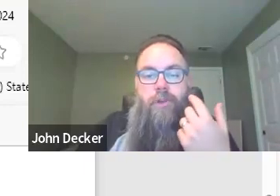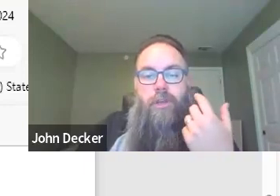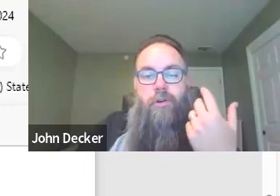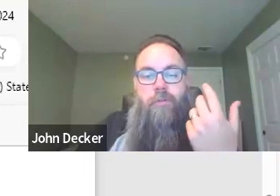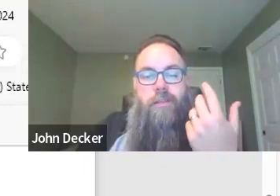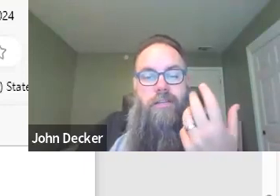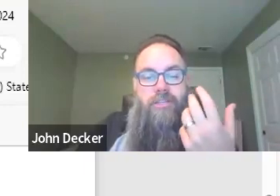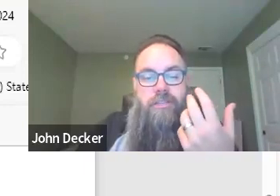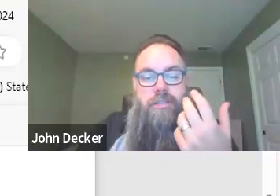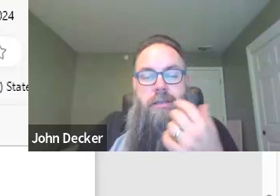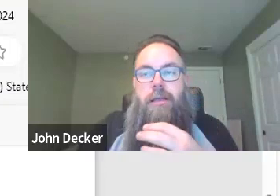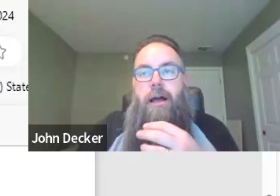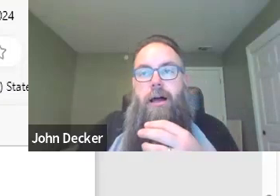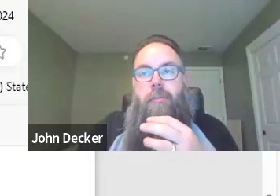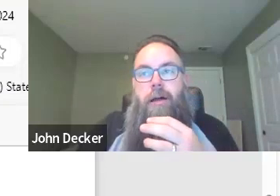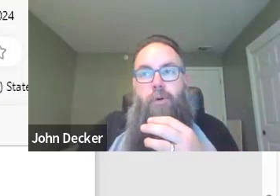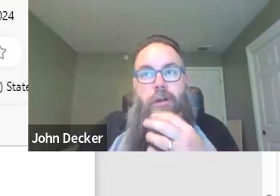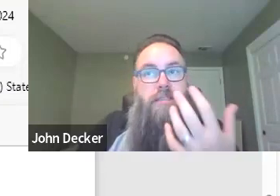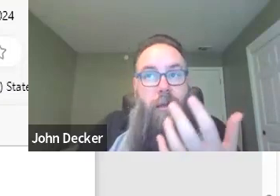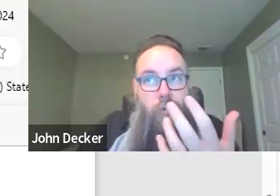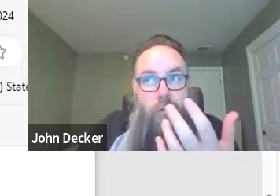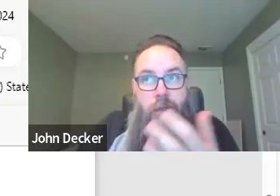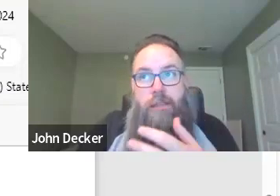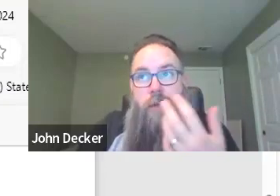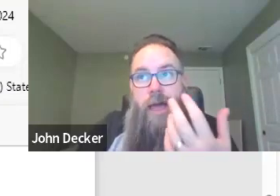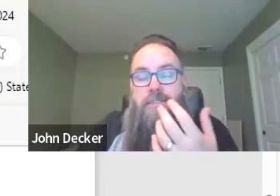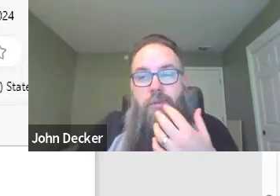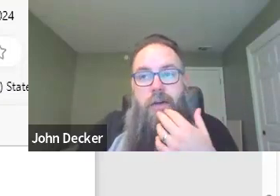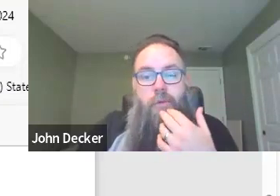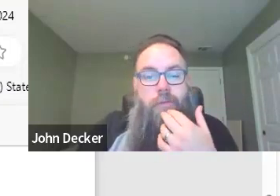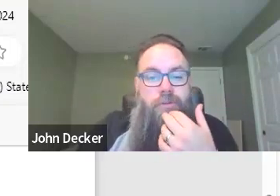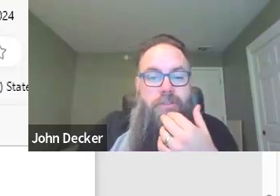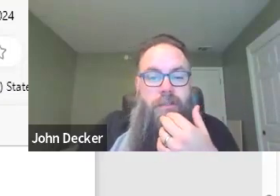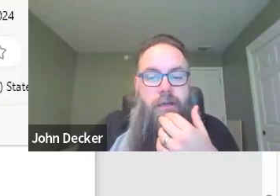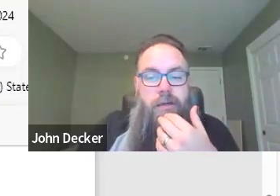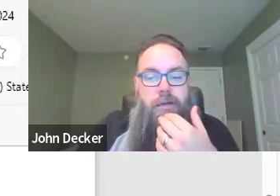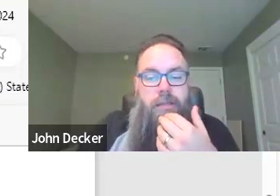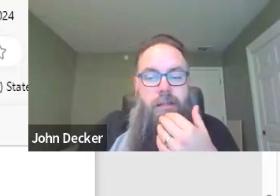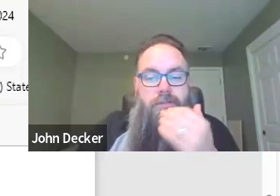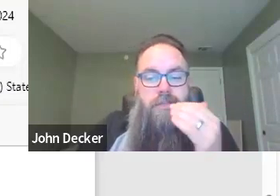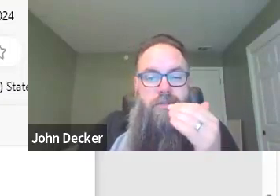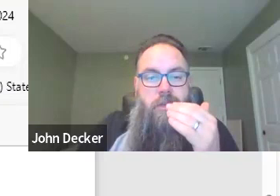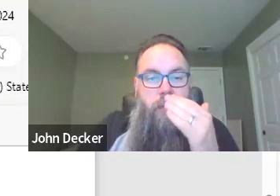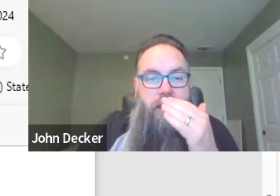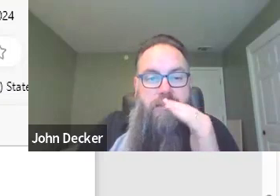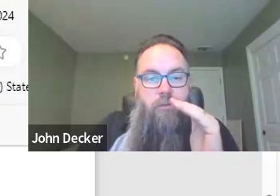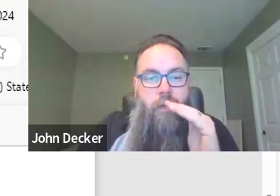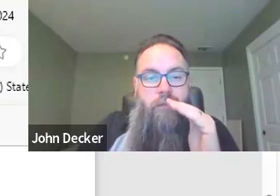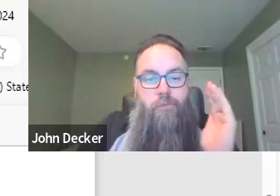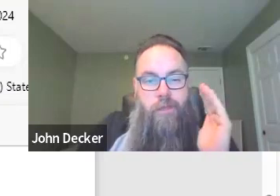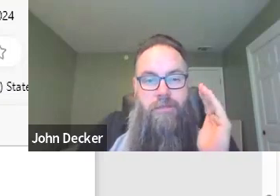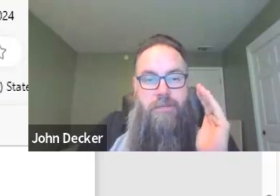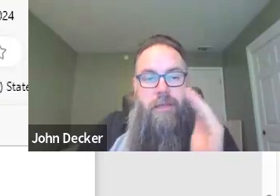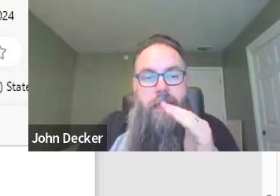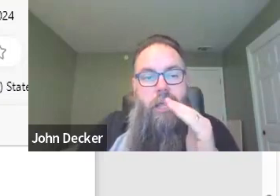the California Code of Regulations. For example, in the past, we have waivers that allows us to get past the